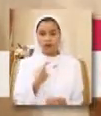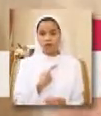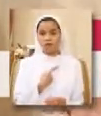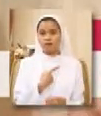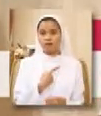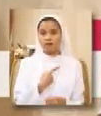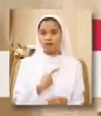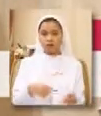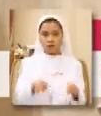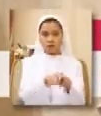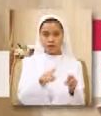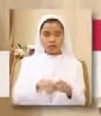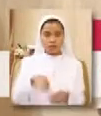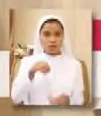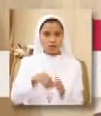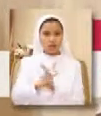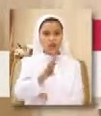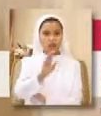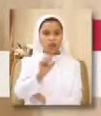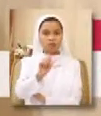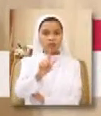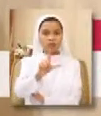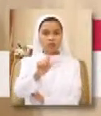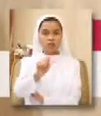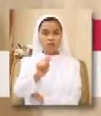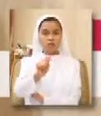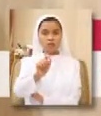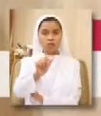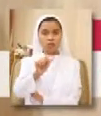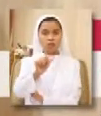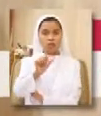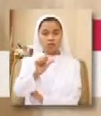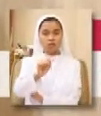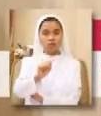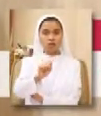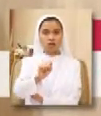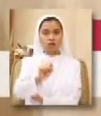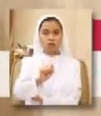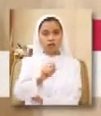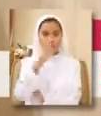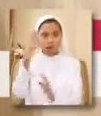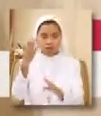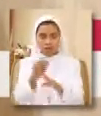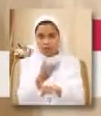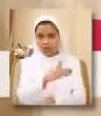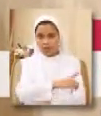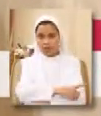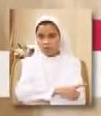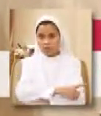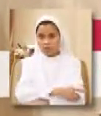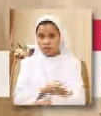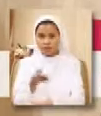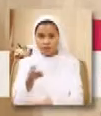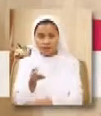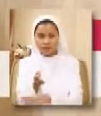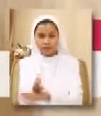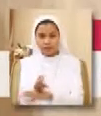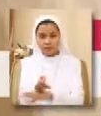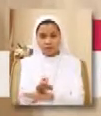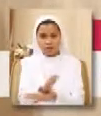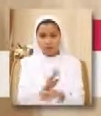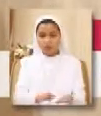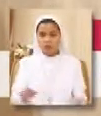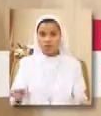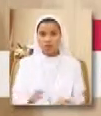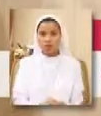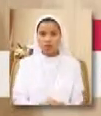that's one, but we have in Balatas, Basurahan, we go there. They're fed every day.